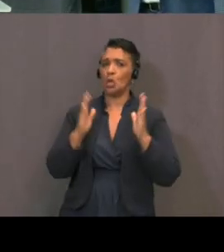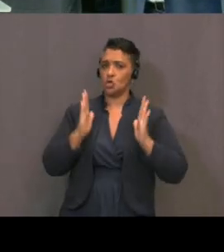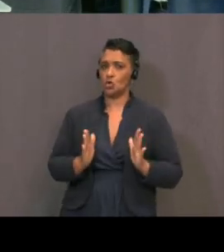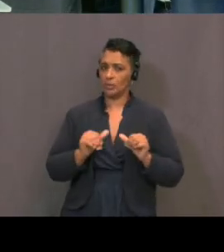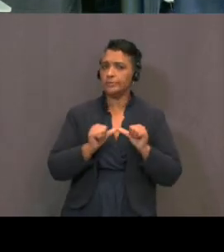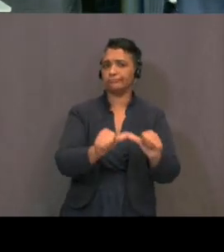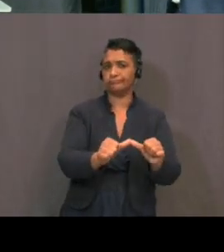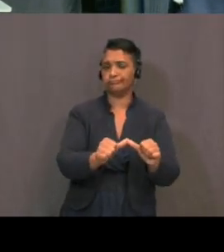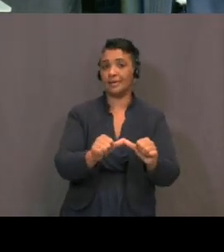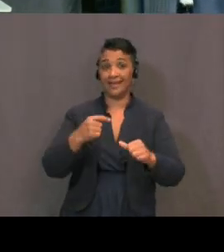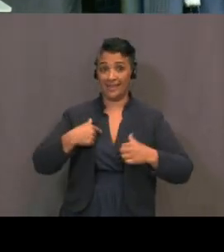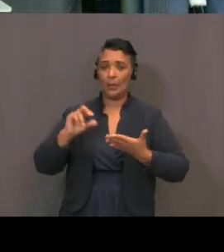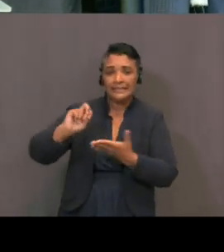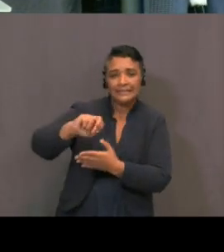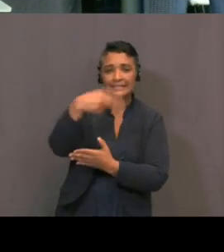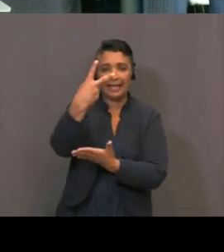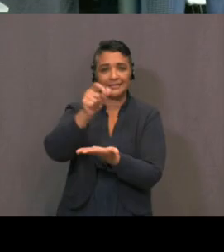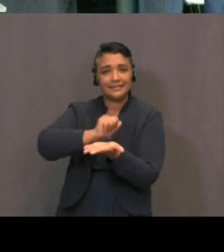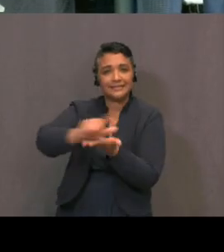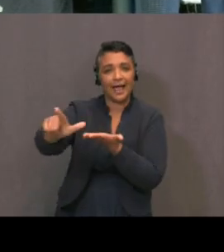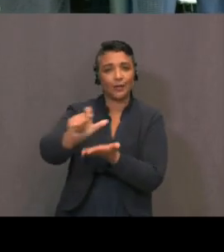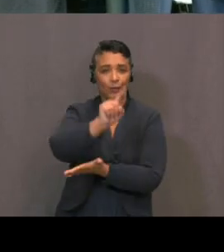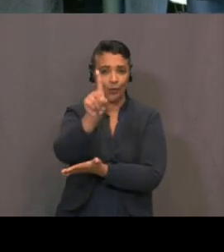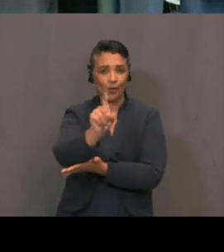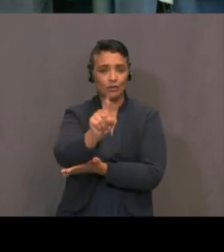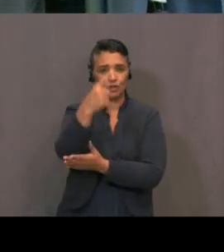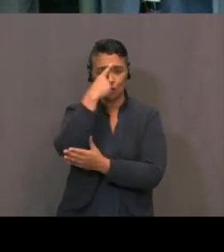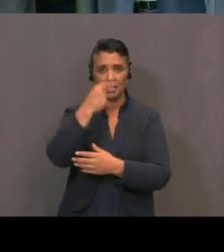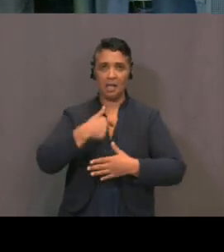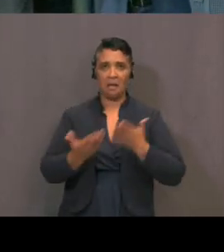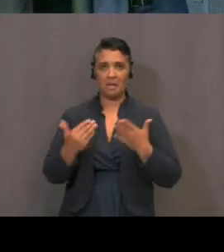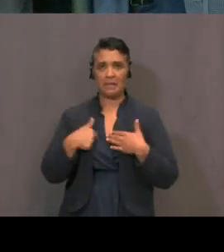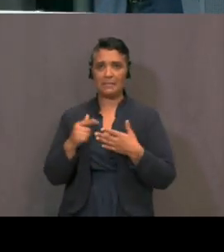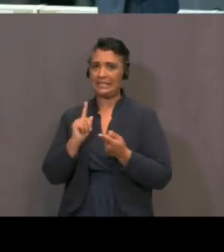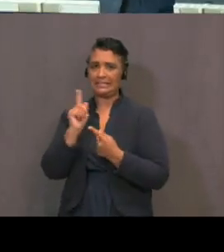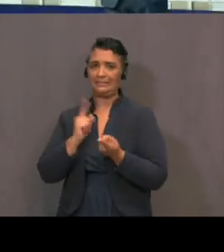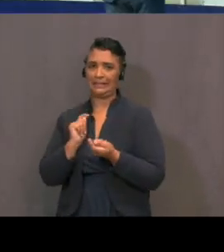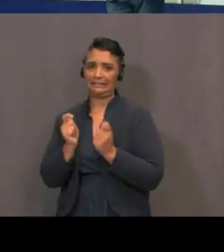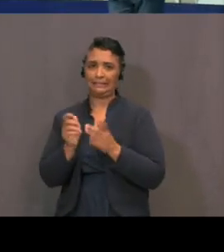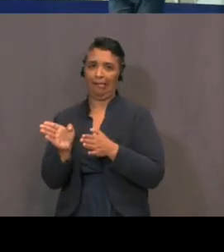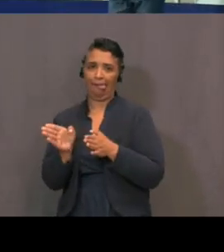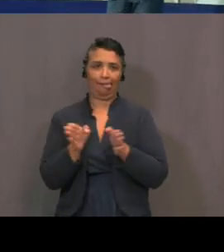second Slido now and see if you've been swayed in any way by what you've heard.